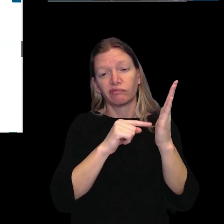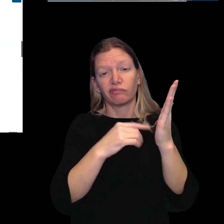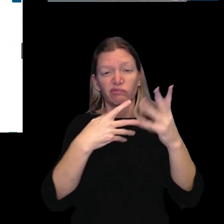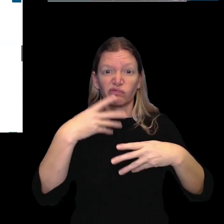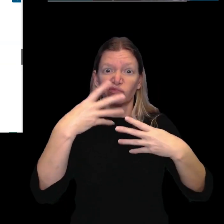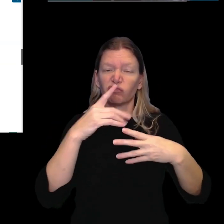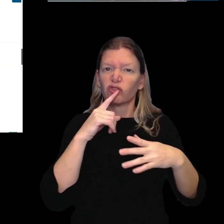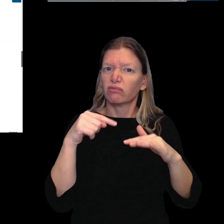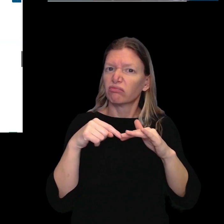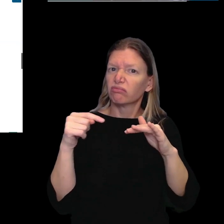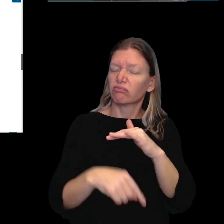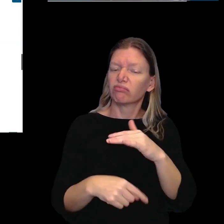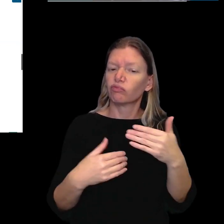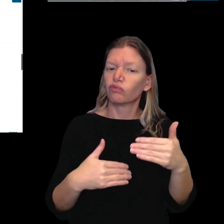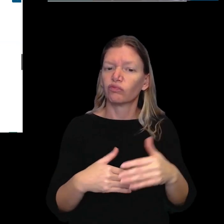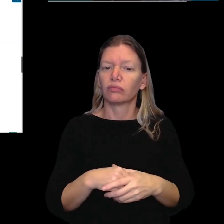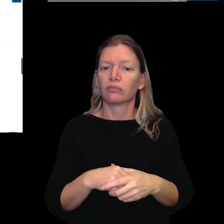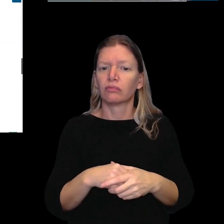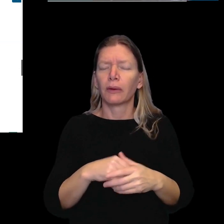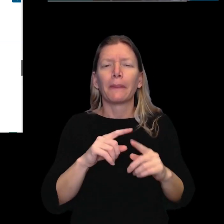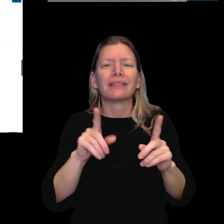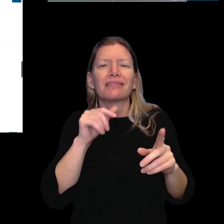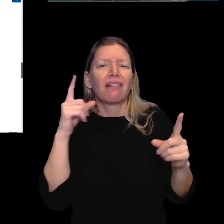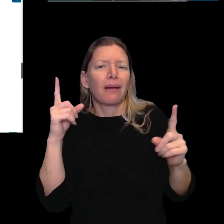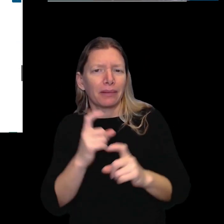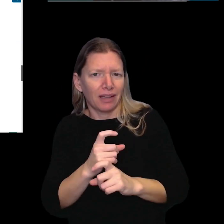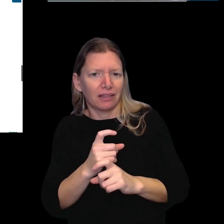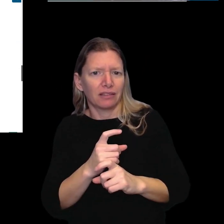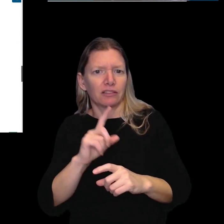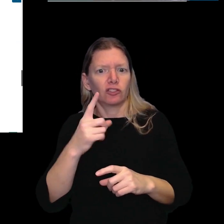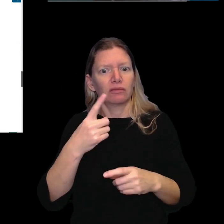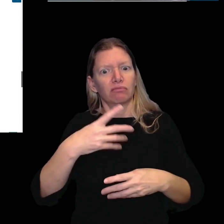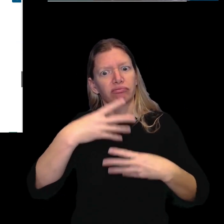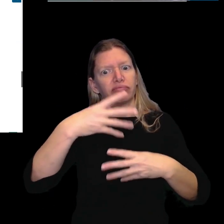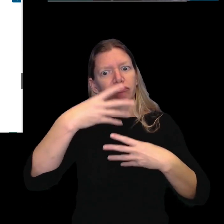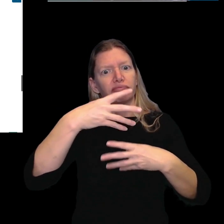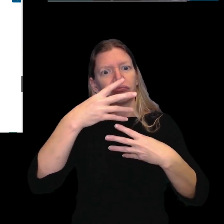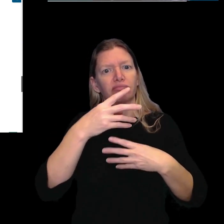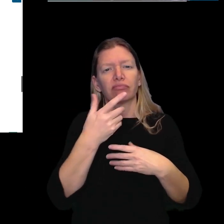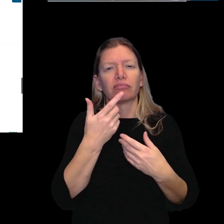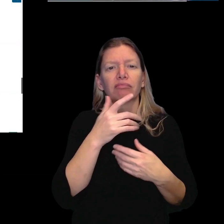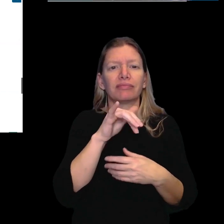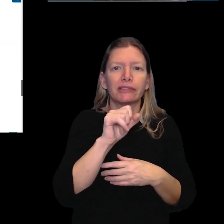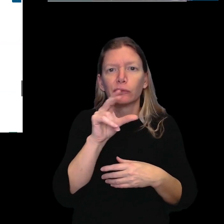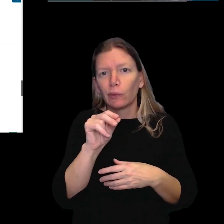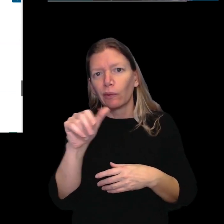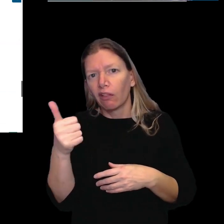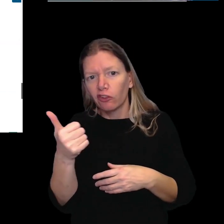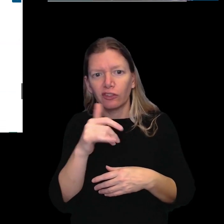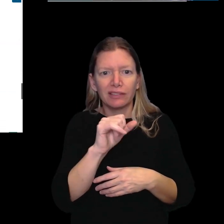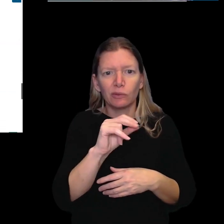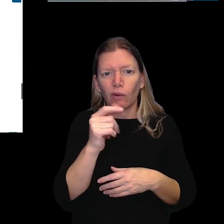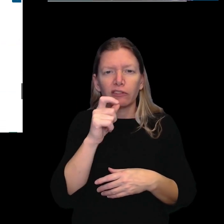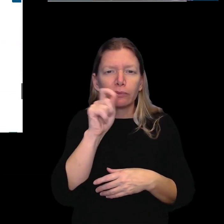mentioned. It's pretty comprehensive. It's not actually as complicated as it looks. It's mostly just a series